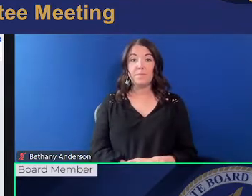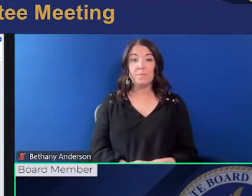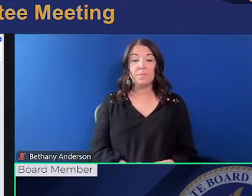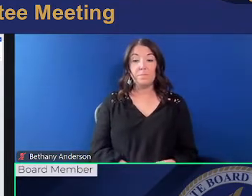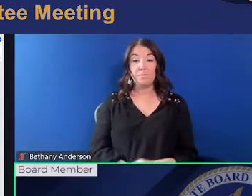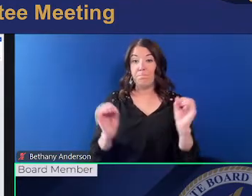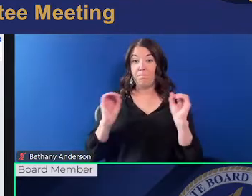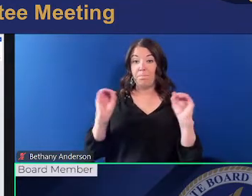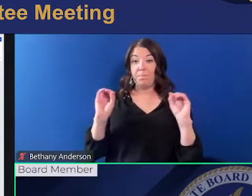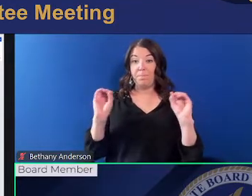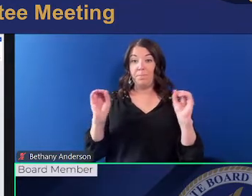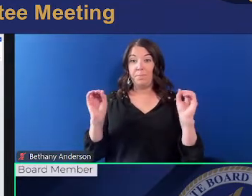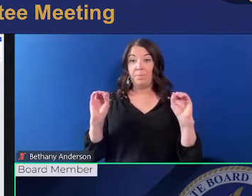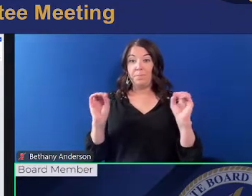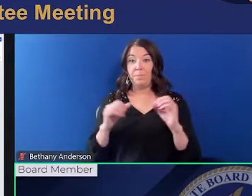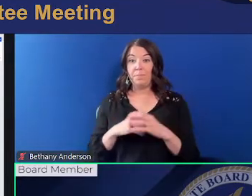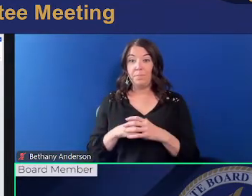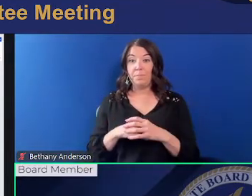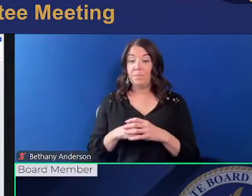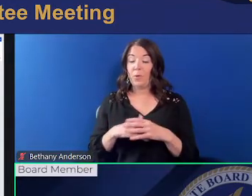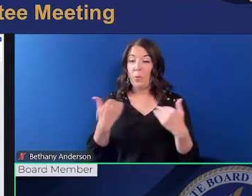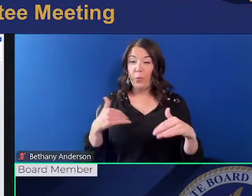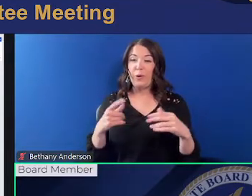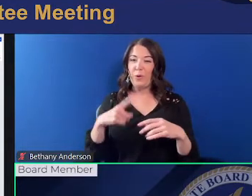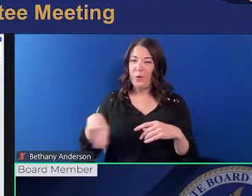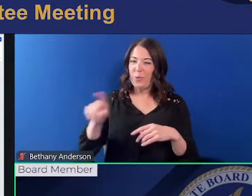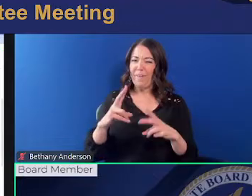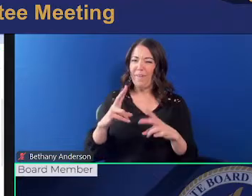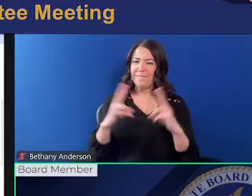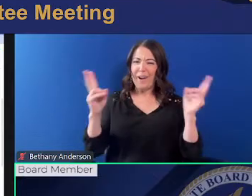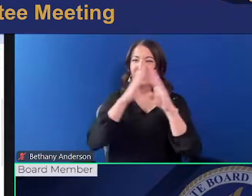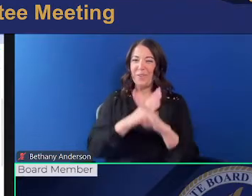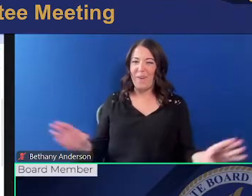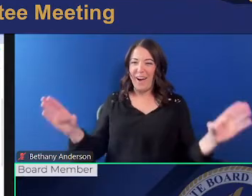All right. You all are very quiet today.